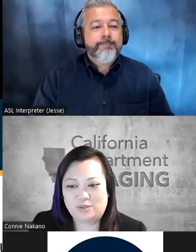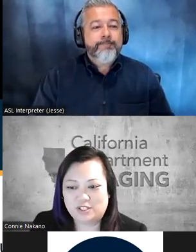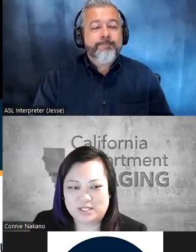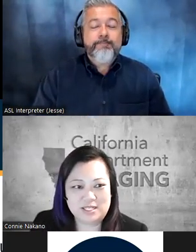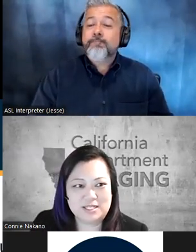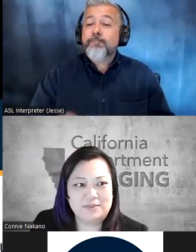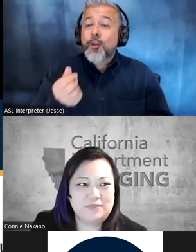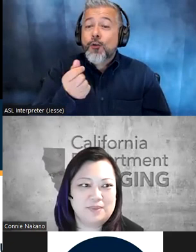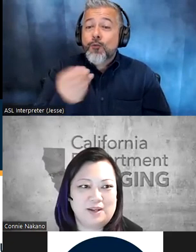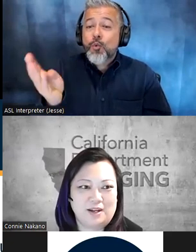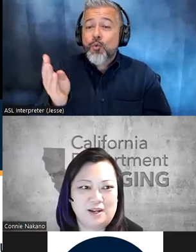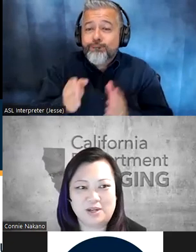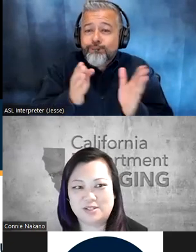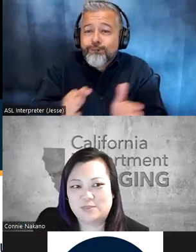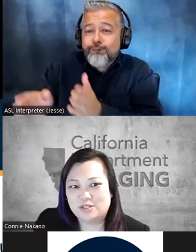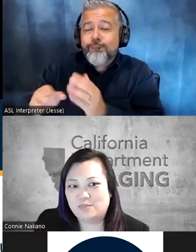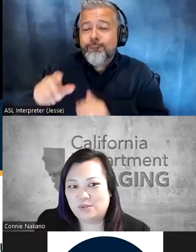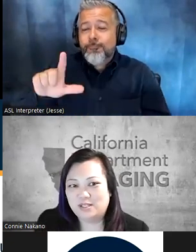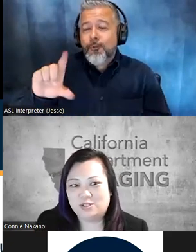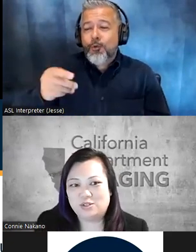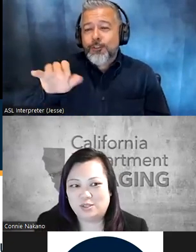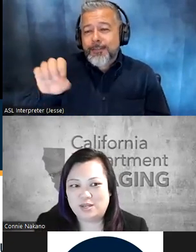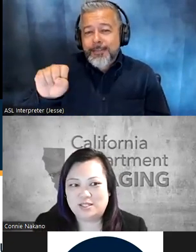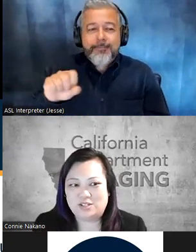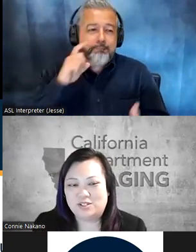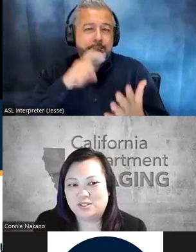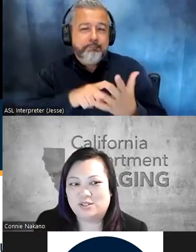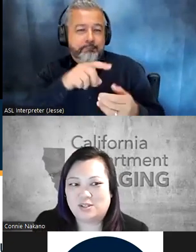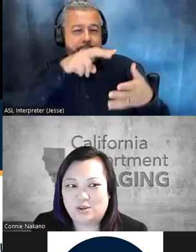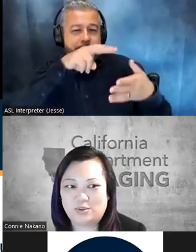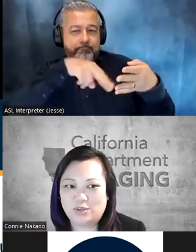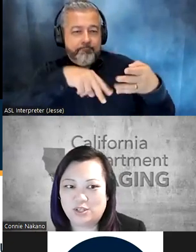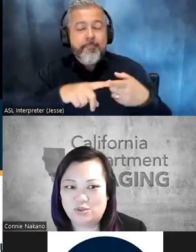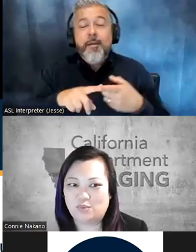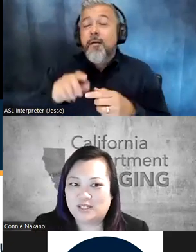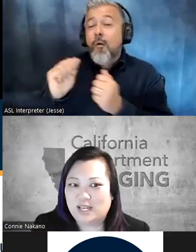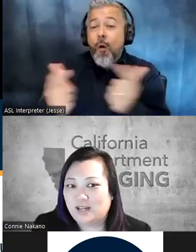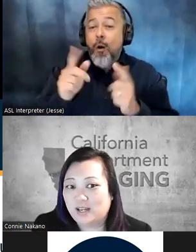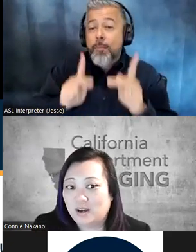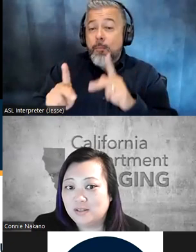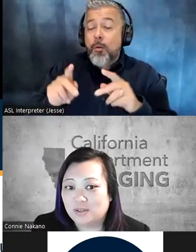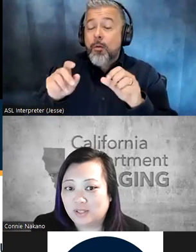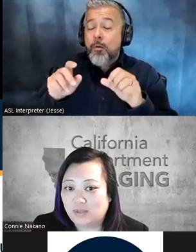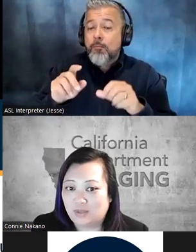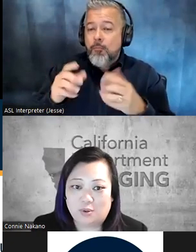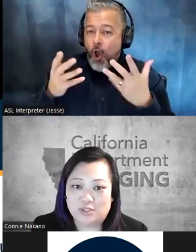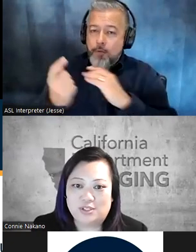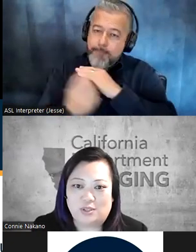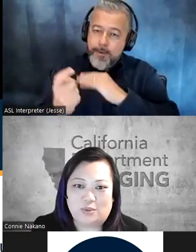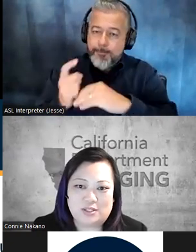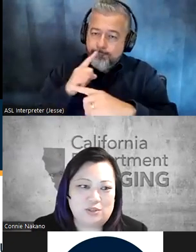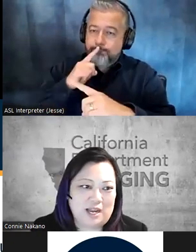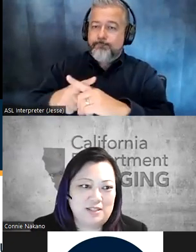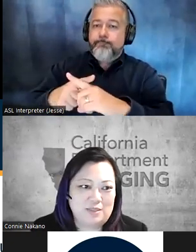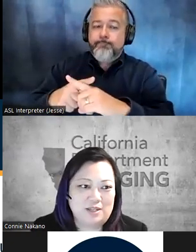Just a few logistics. Participants are muted during the presentations, so you can use your raise hand icon during the Q&A portion